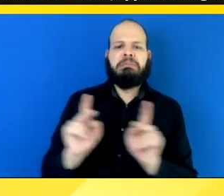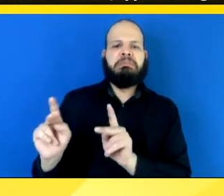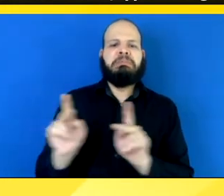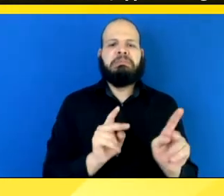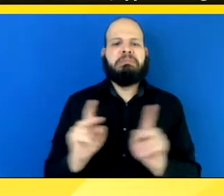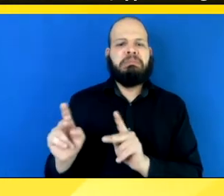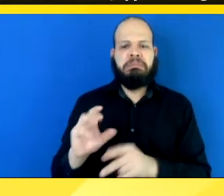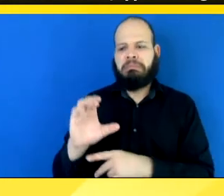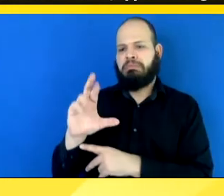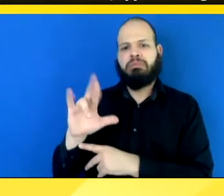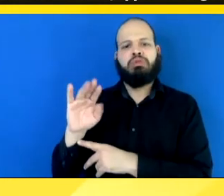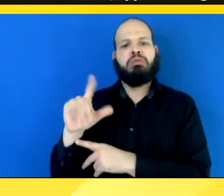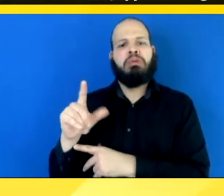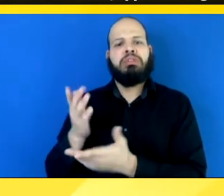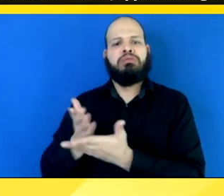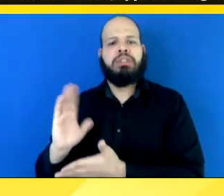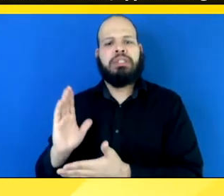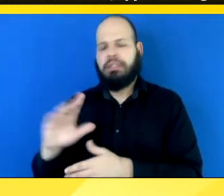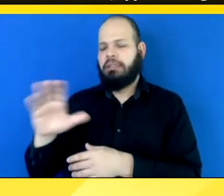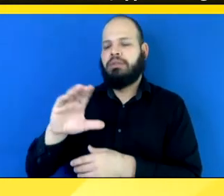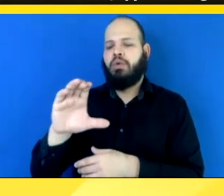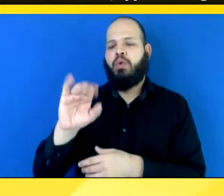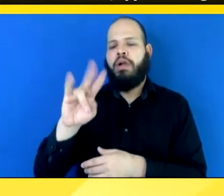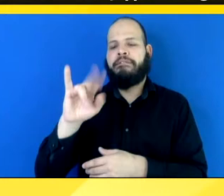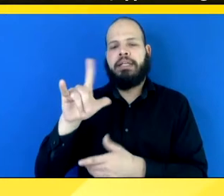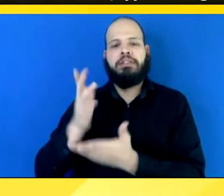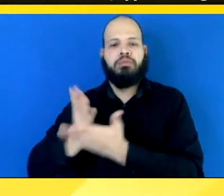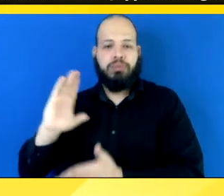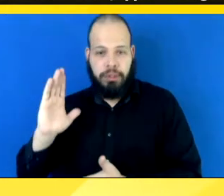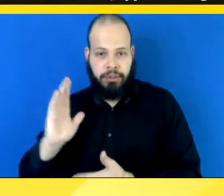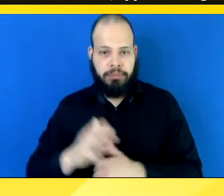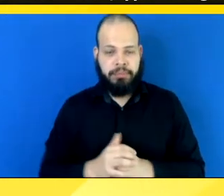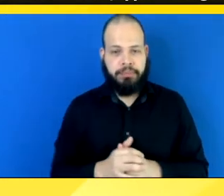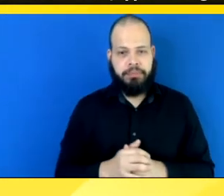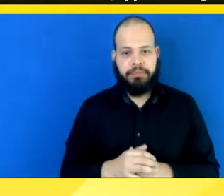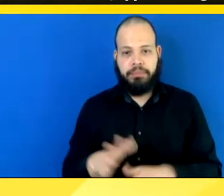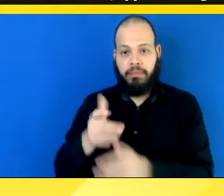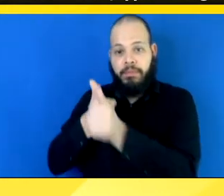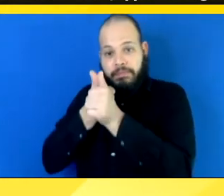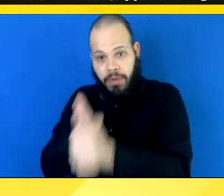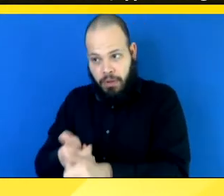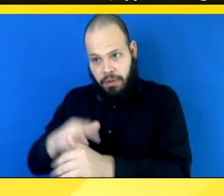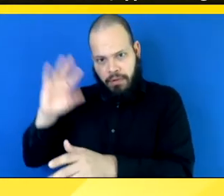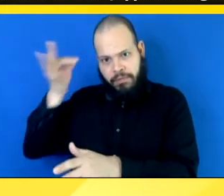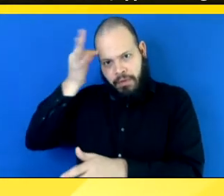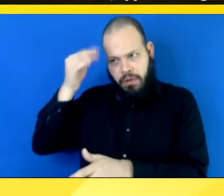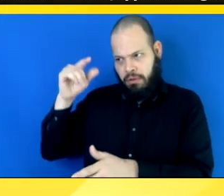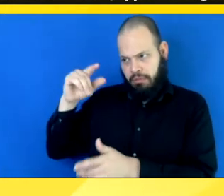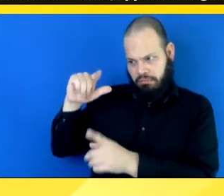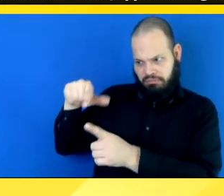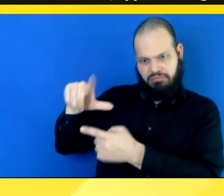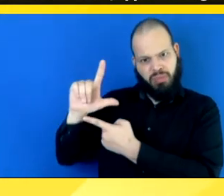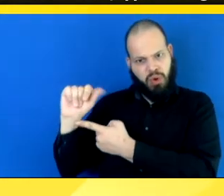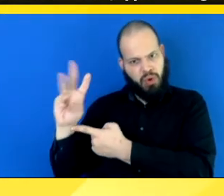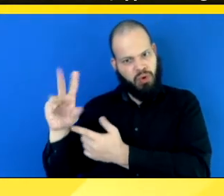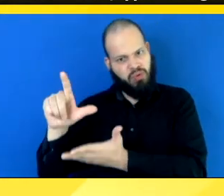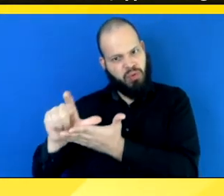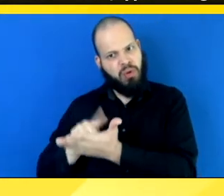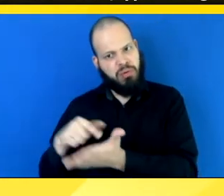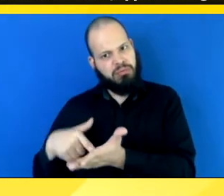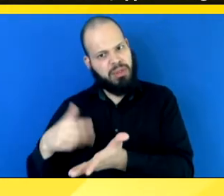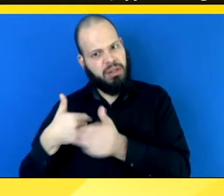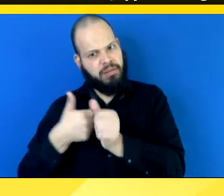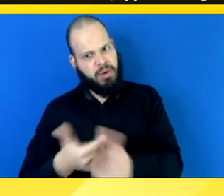only asking to exercise their rights under federal law. Many people here today have mentioned the PRO Act, which is headed to the US Senate.